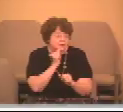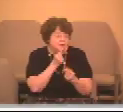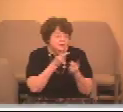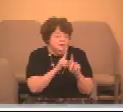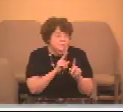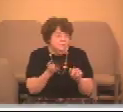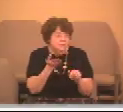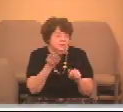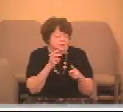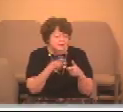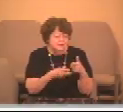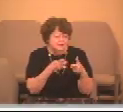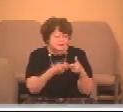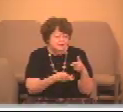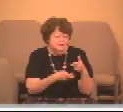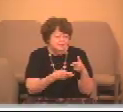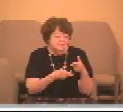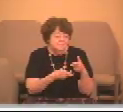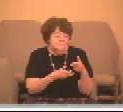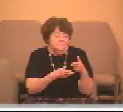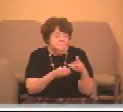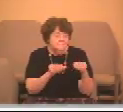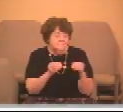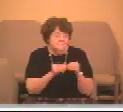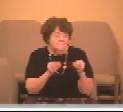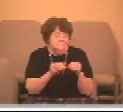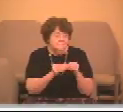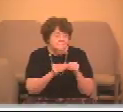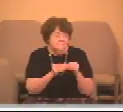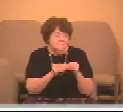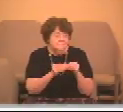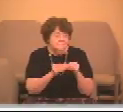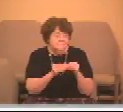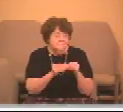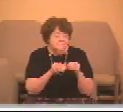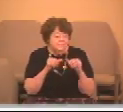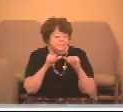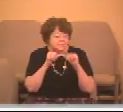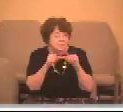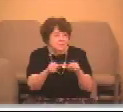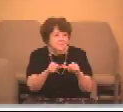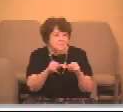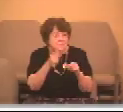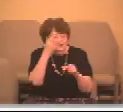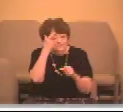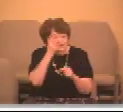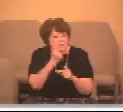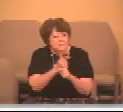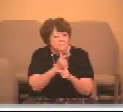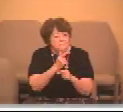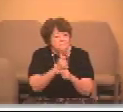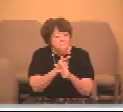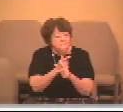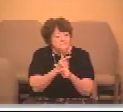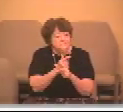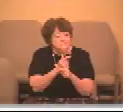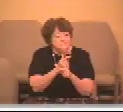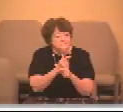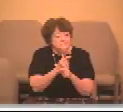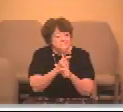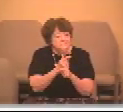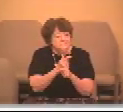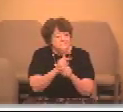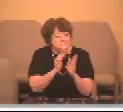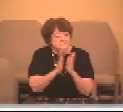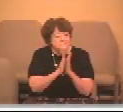hard. And above all, stay faithful in prayer. The word faithful means to